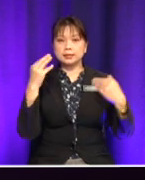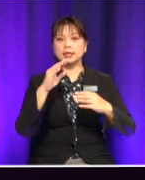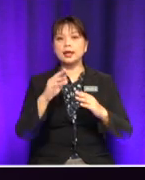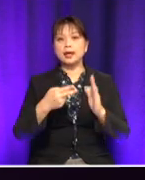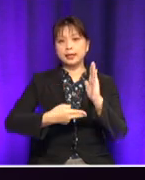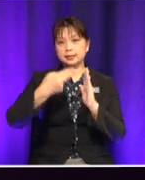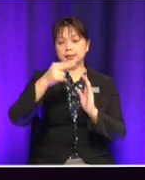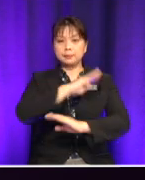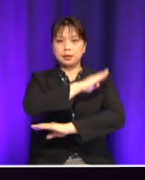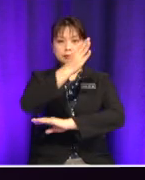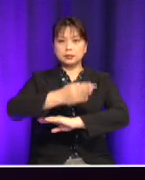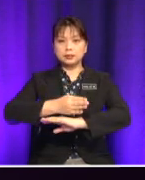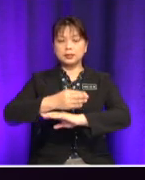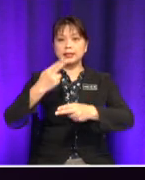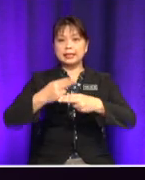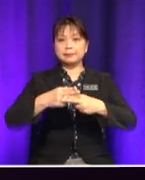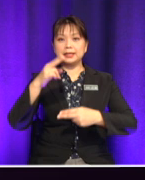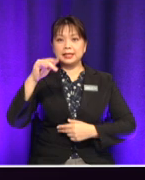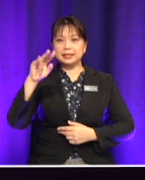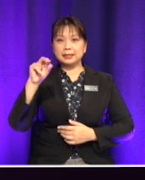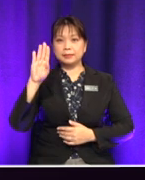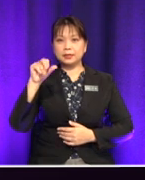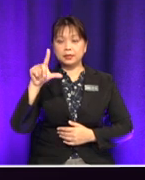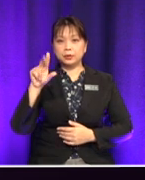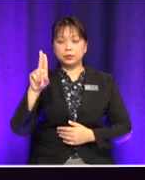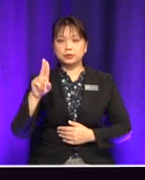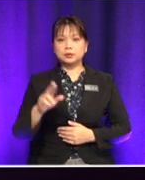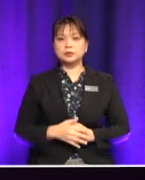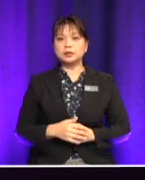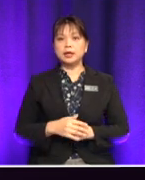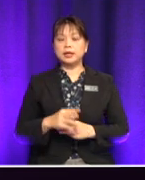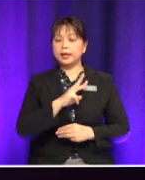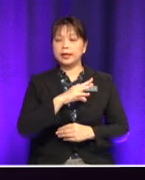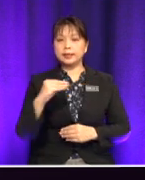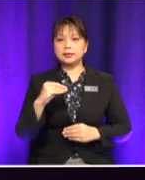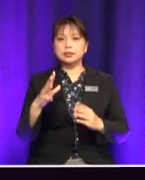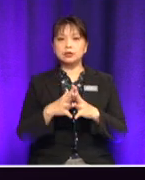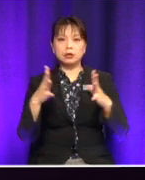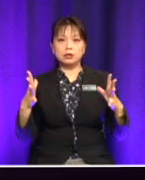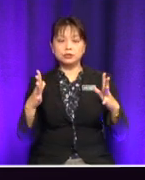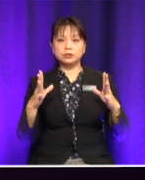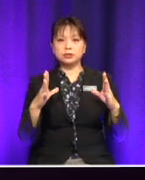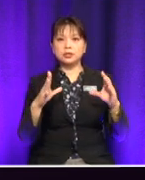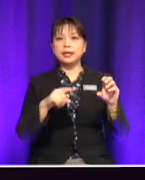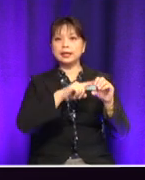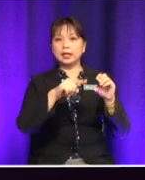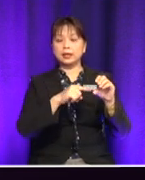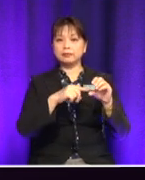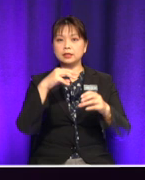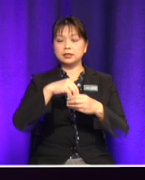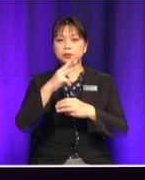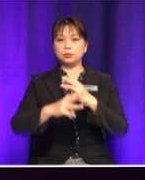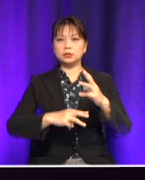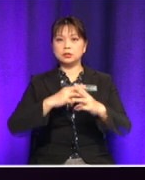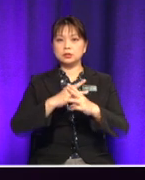at 4,095 metres, and one of the largest caves in the world, Sarawak Chamber, with an area of